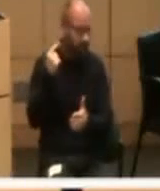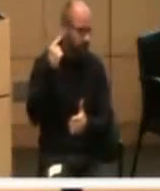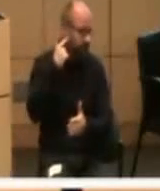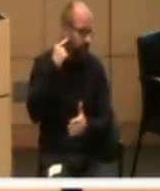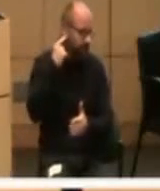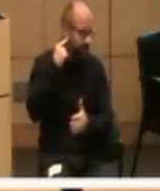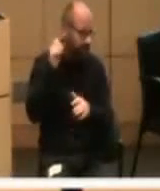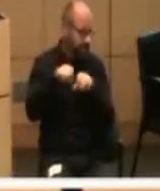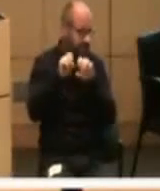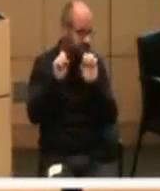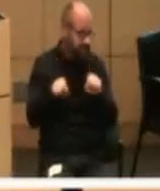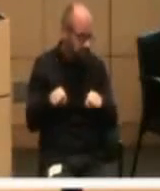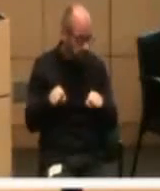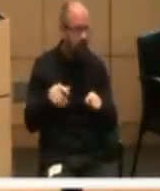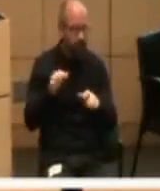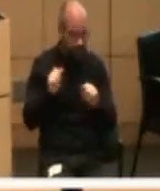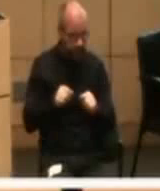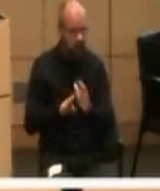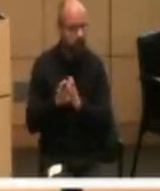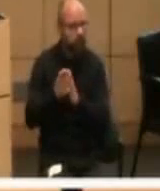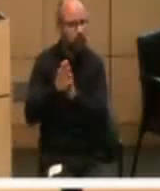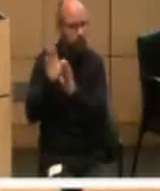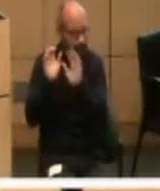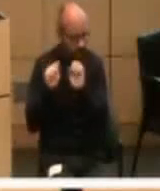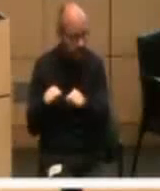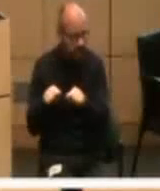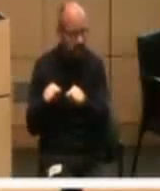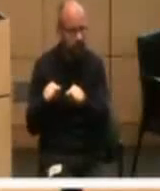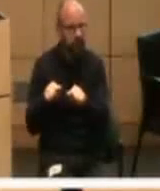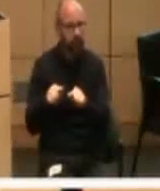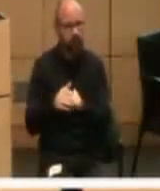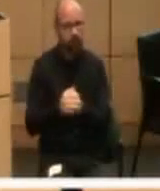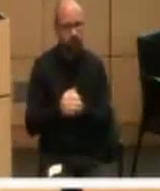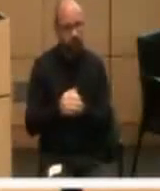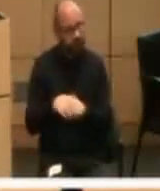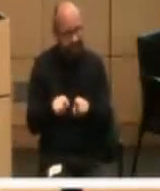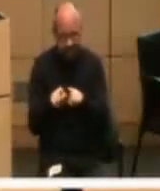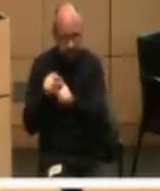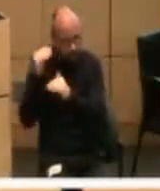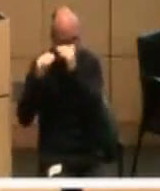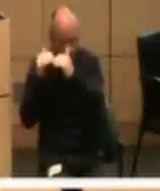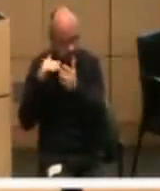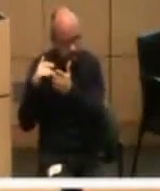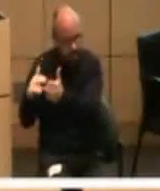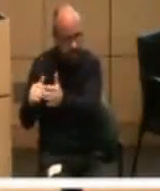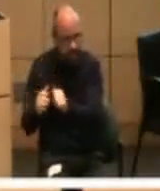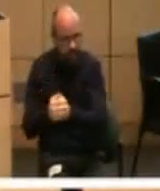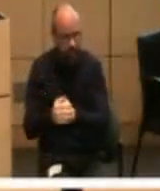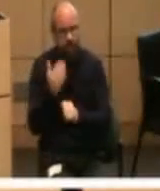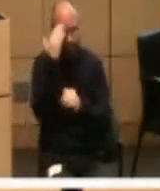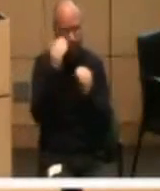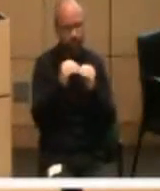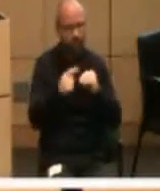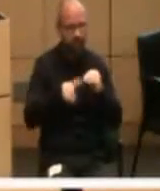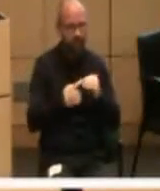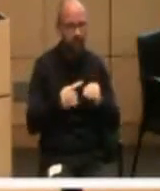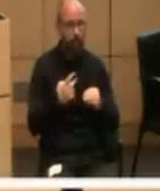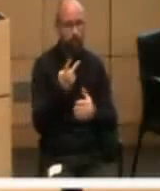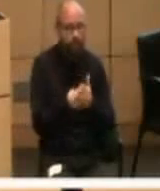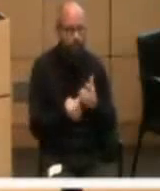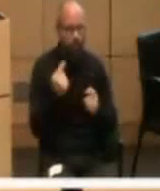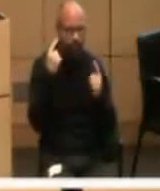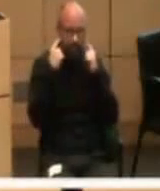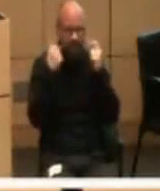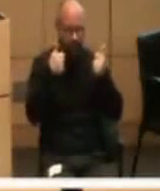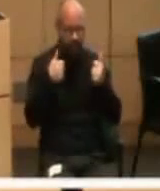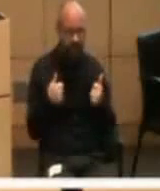can be manipulated, and we know a lot more about bilateral hearing loss, of course, and the effects of waiting in that system